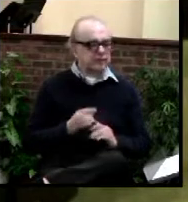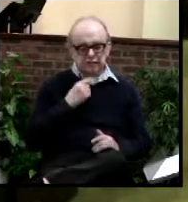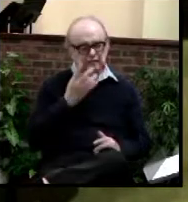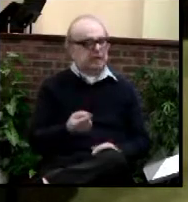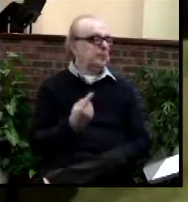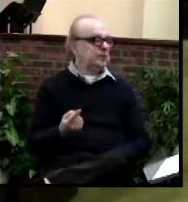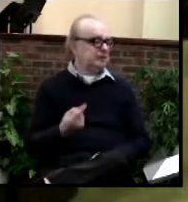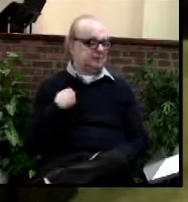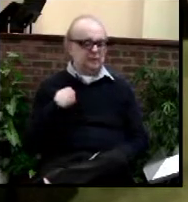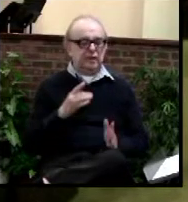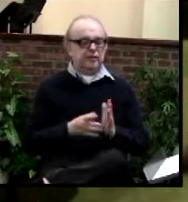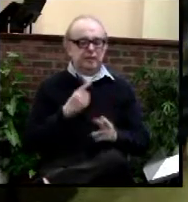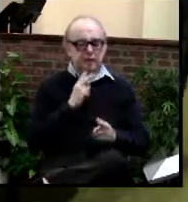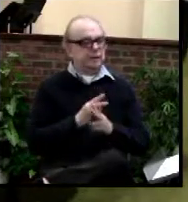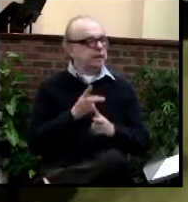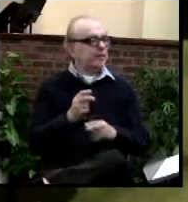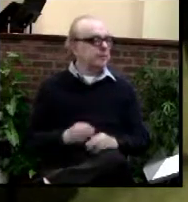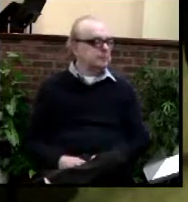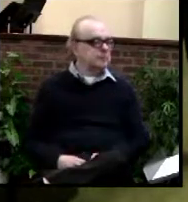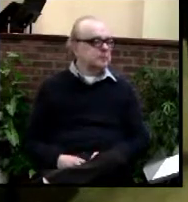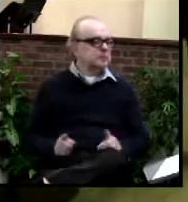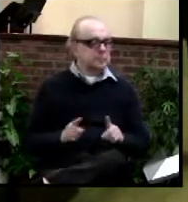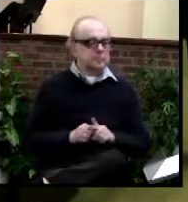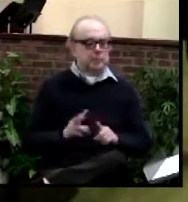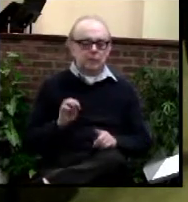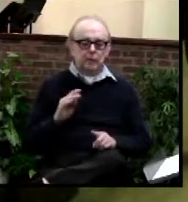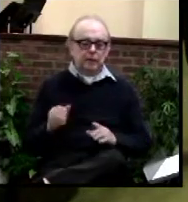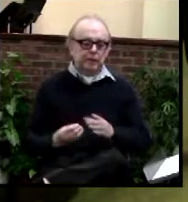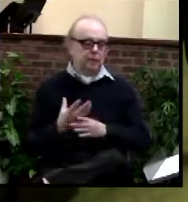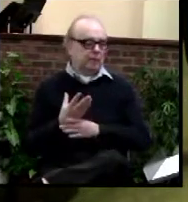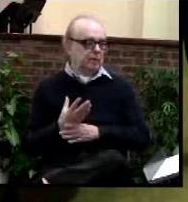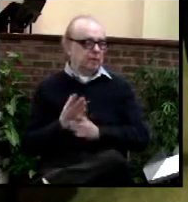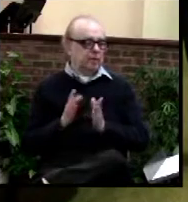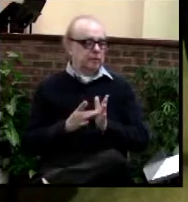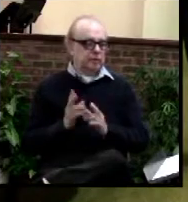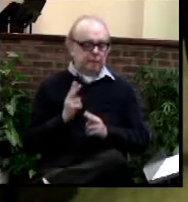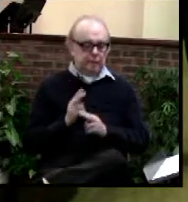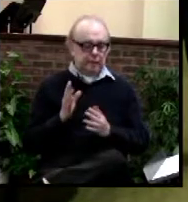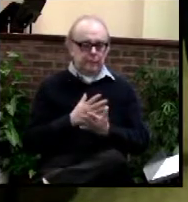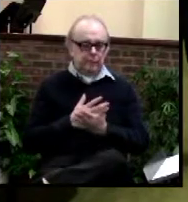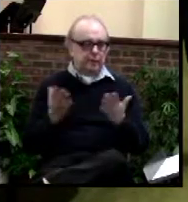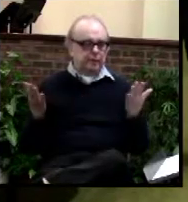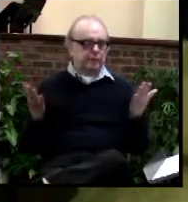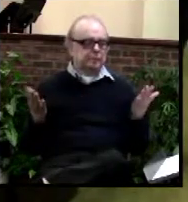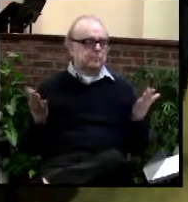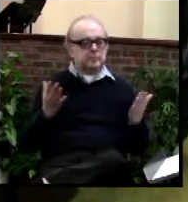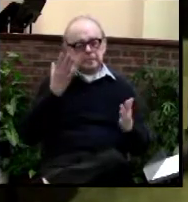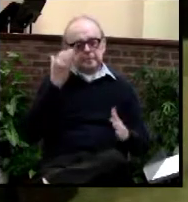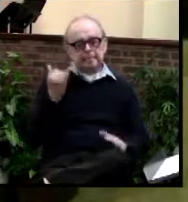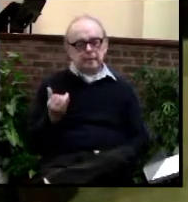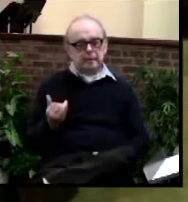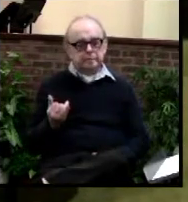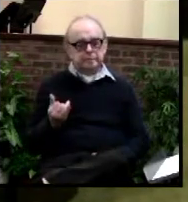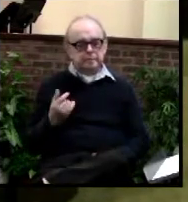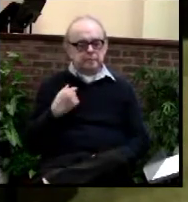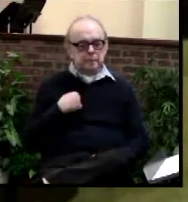it. As the weeds grow up, he'll take care of those things. Why? Because I'm focused